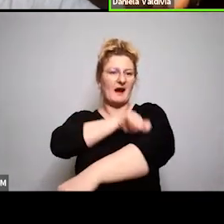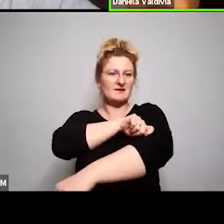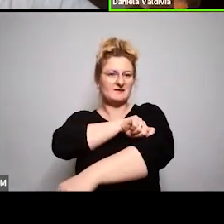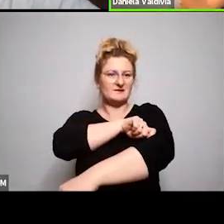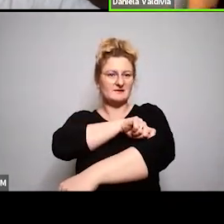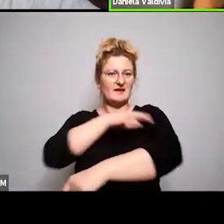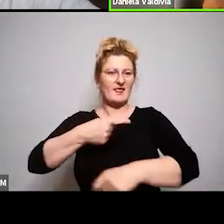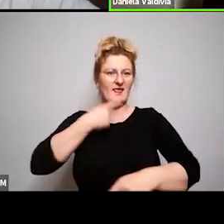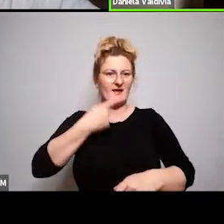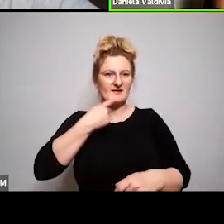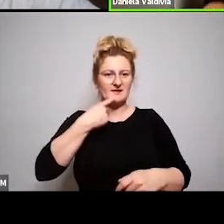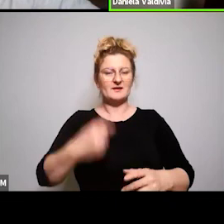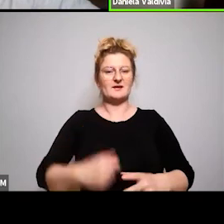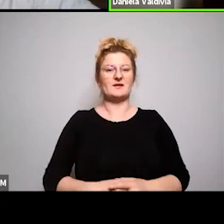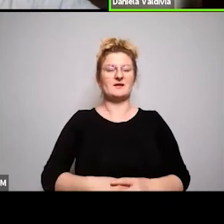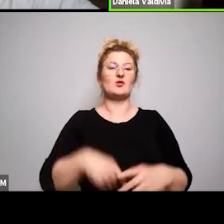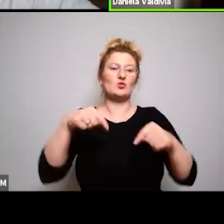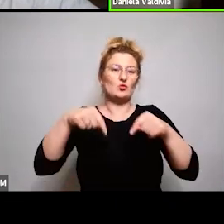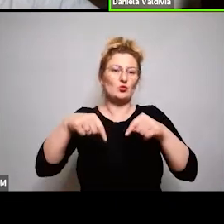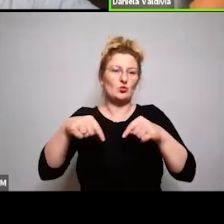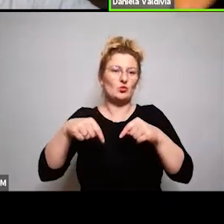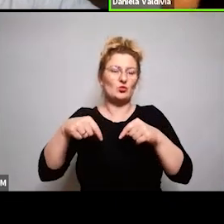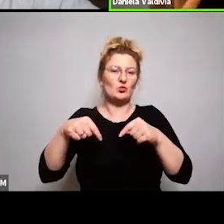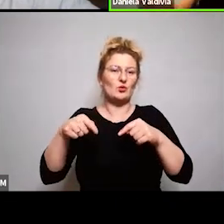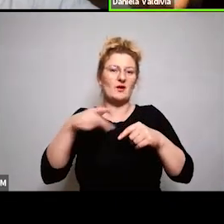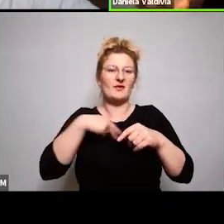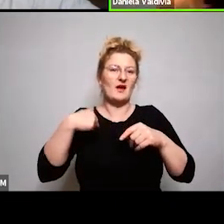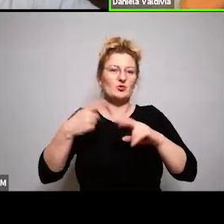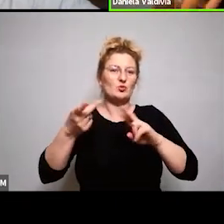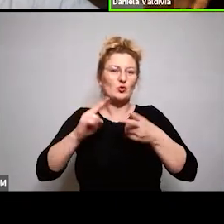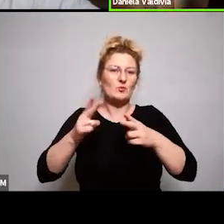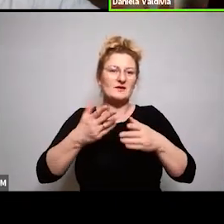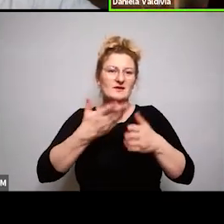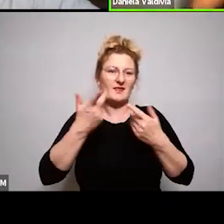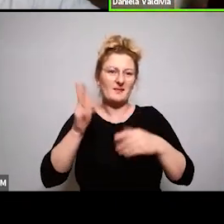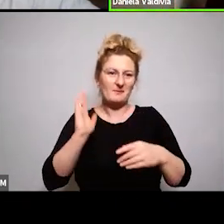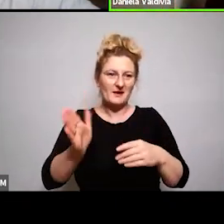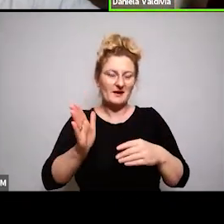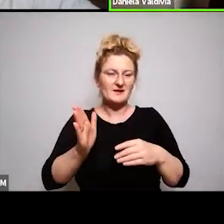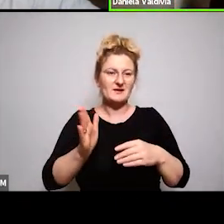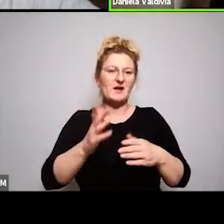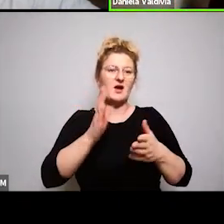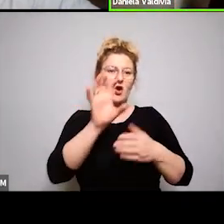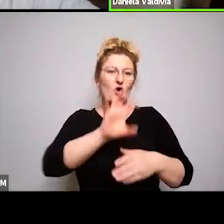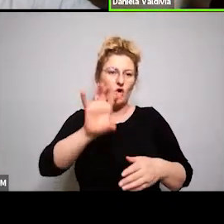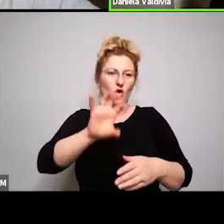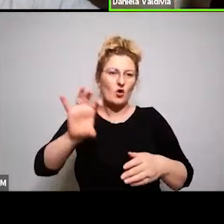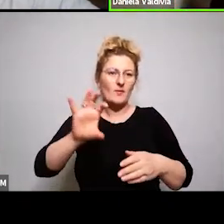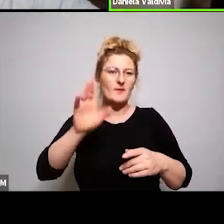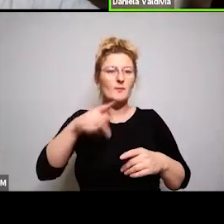will help you, but don't pay attention on the words. Just see, and we can maybe talk about that.